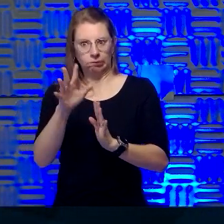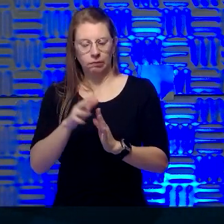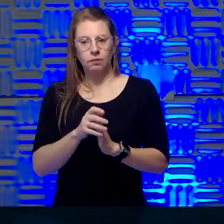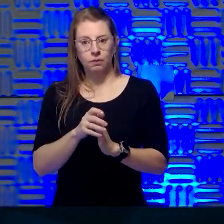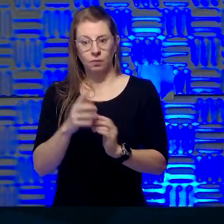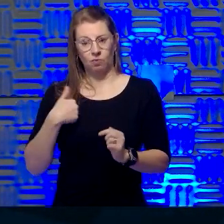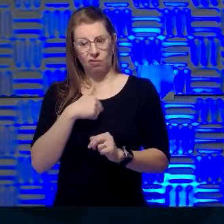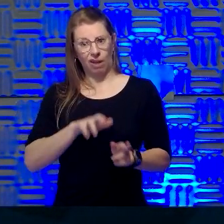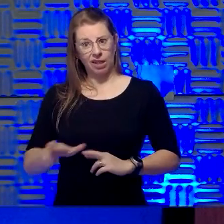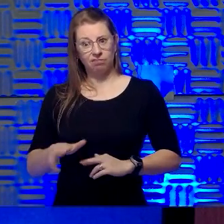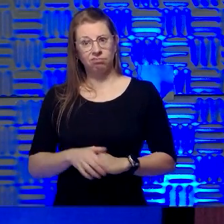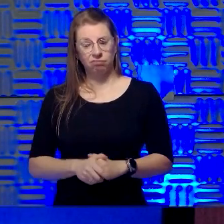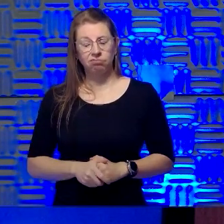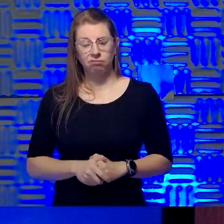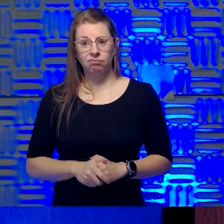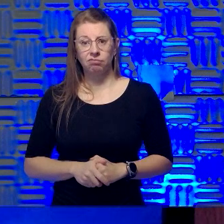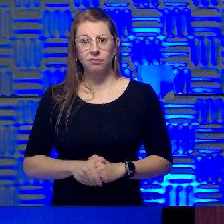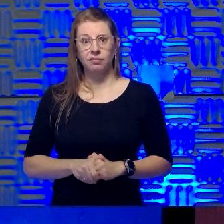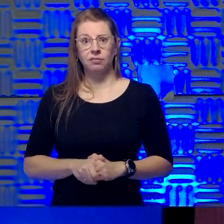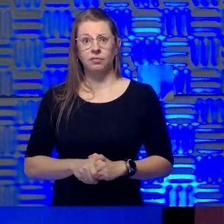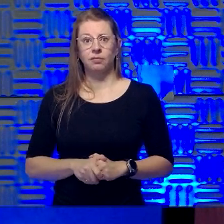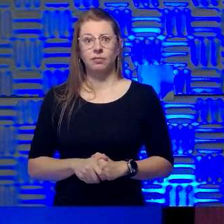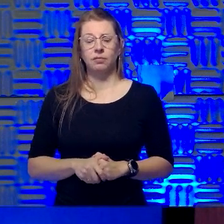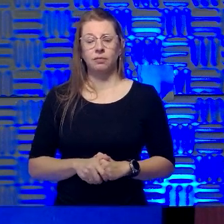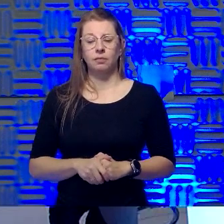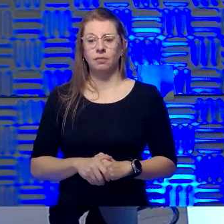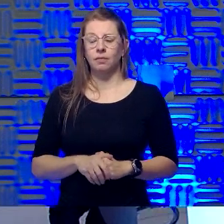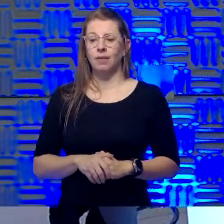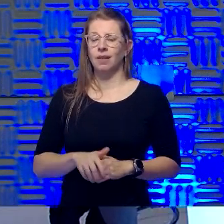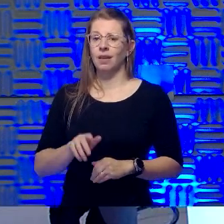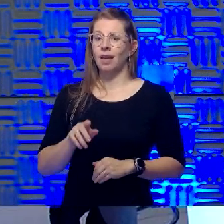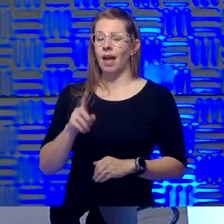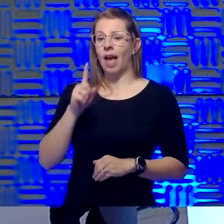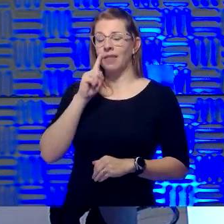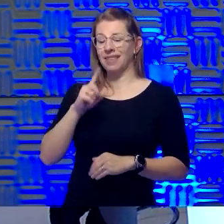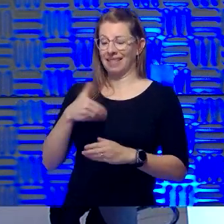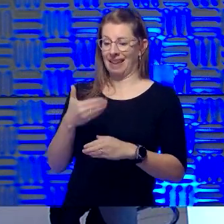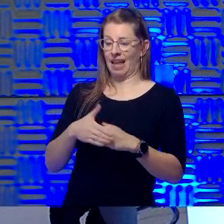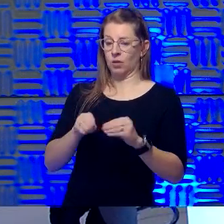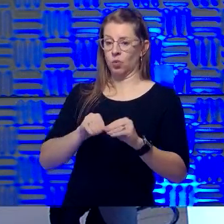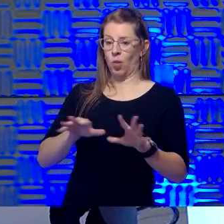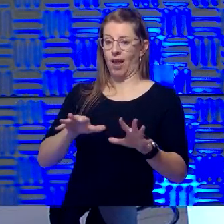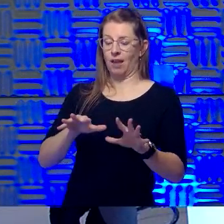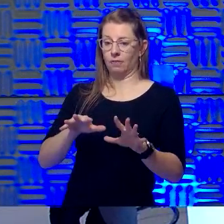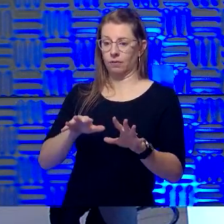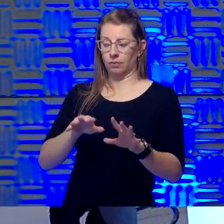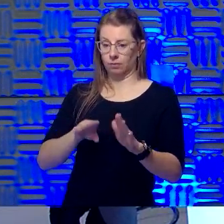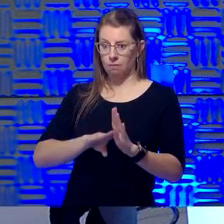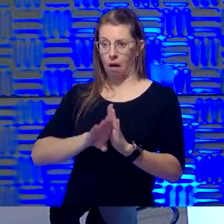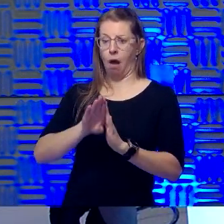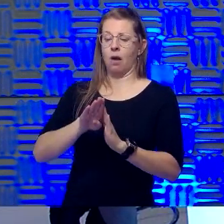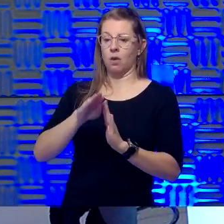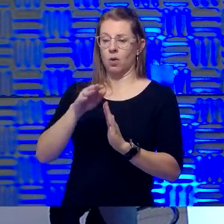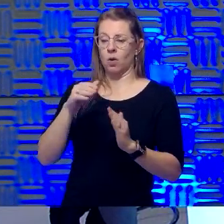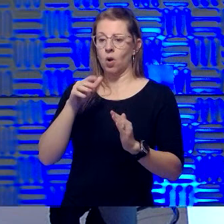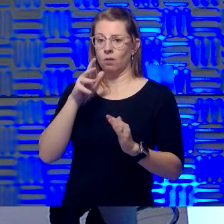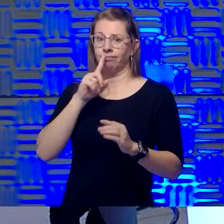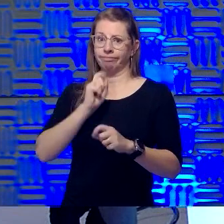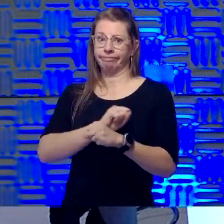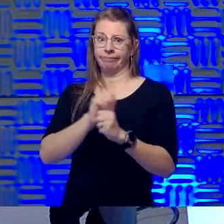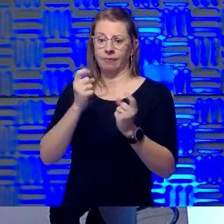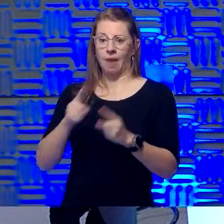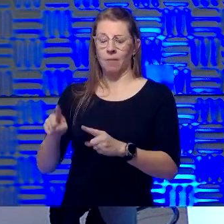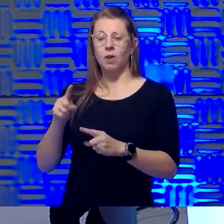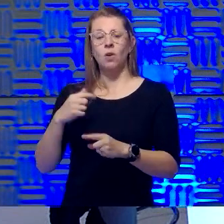ready. Dana, I think the next wave is going to be pretty real, and I think potentially it's going to be greater. We're already seeing a